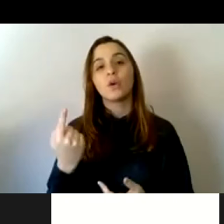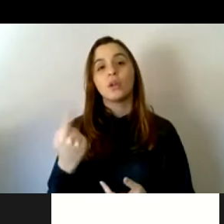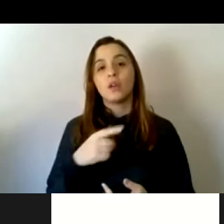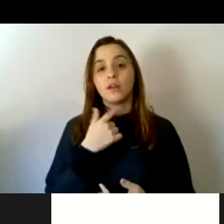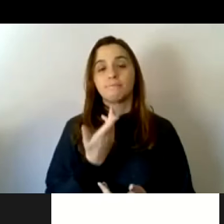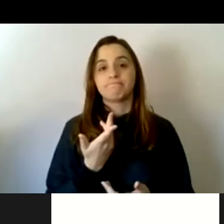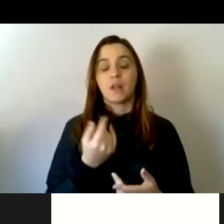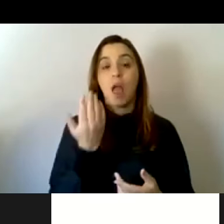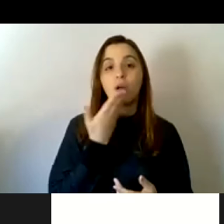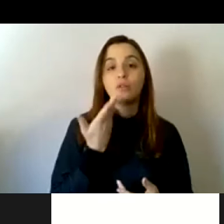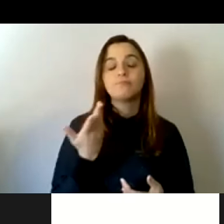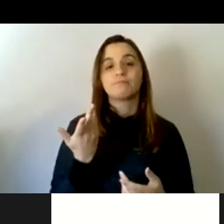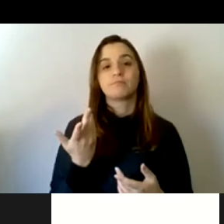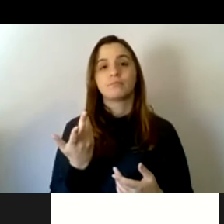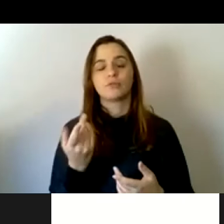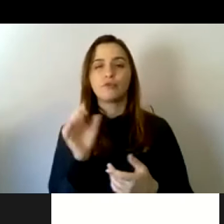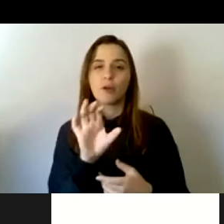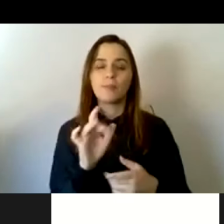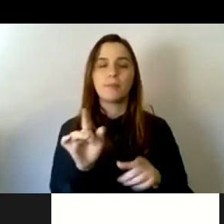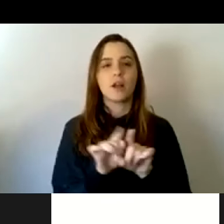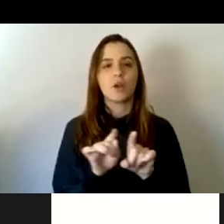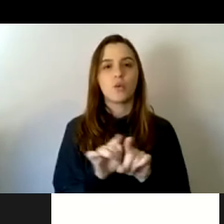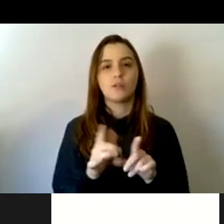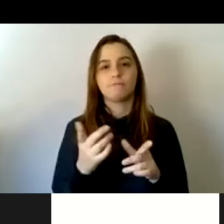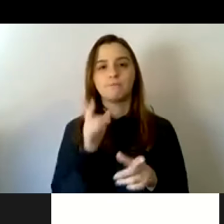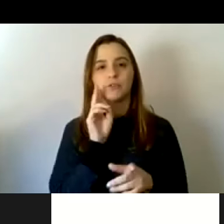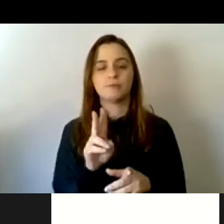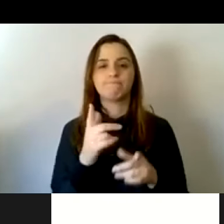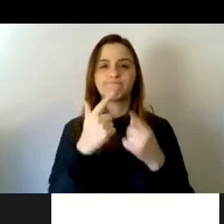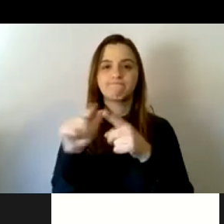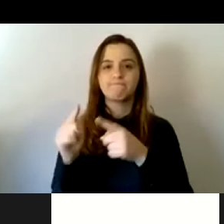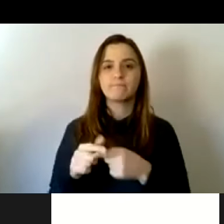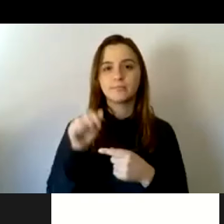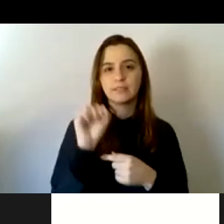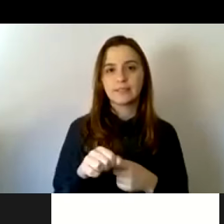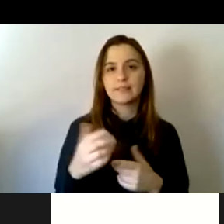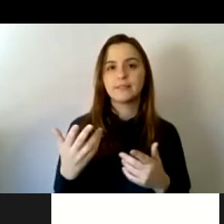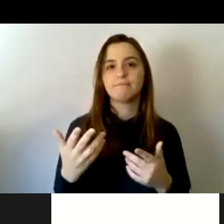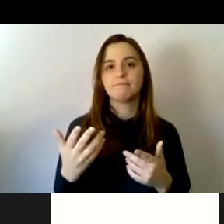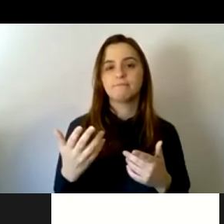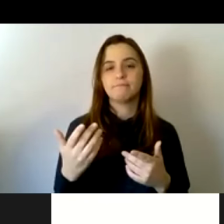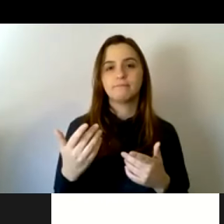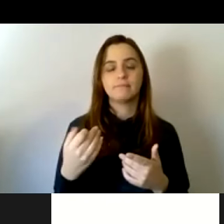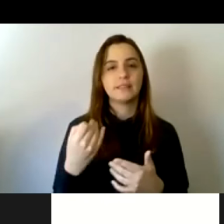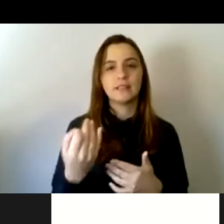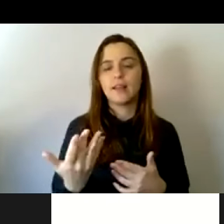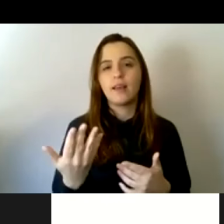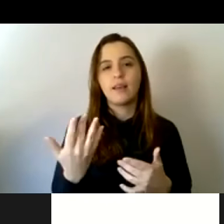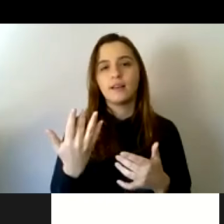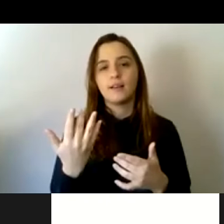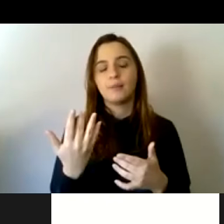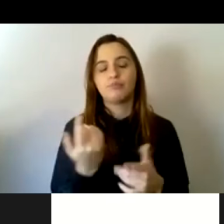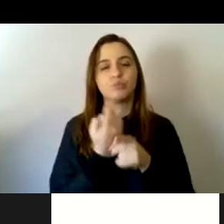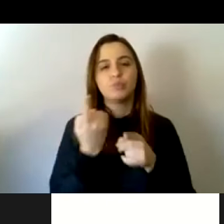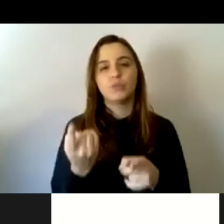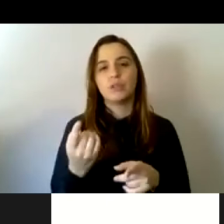of going through all these discrimination grounds, and it's always visible, and it's always in a bit, because it's actually